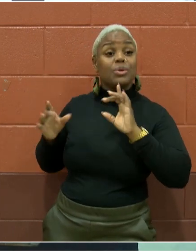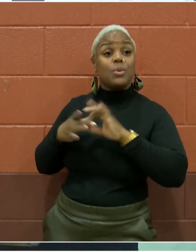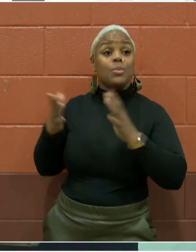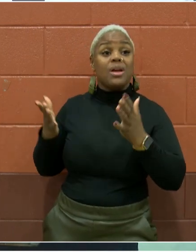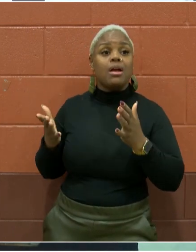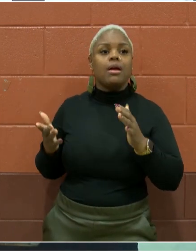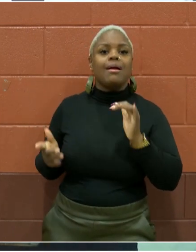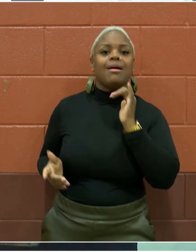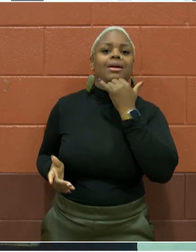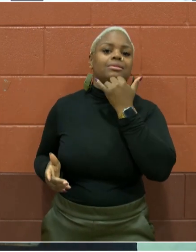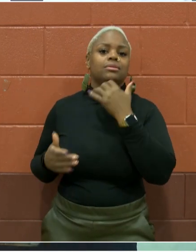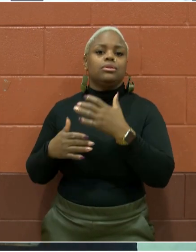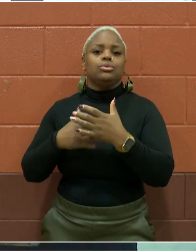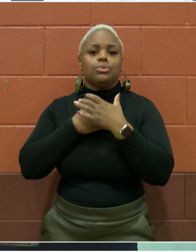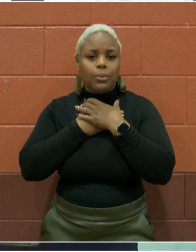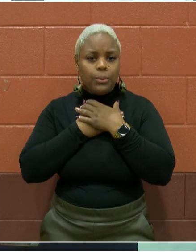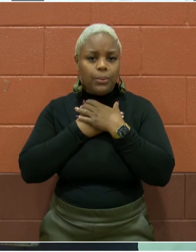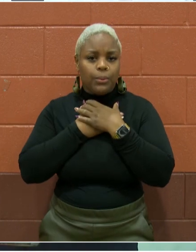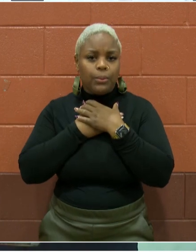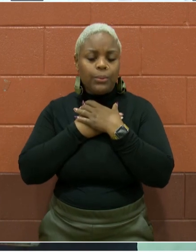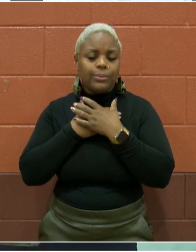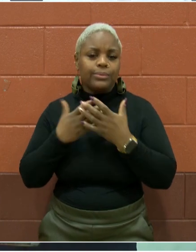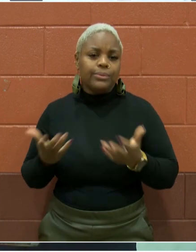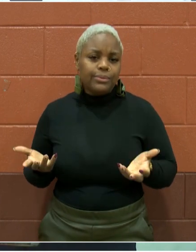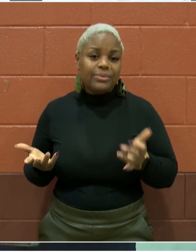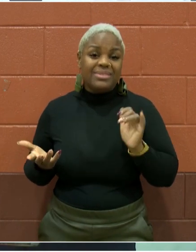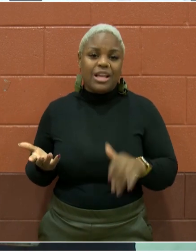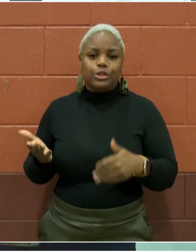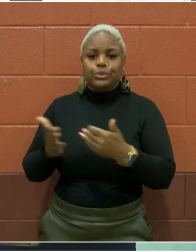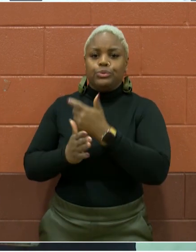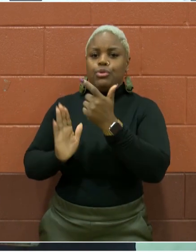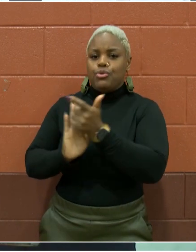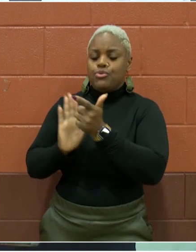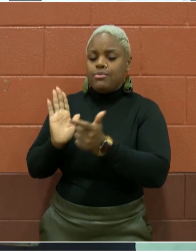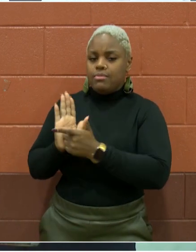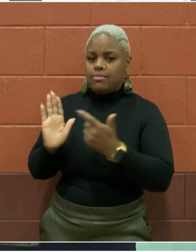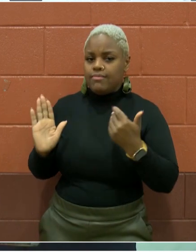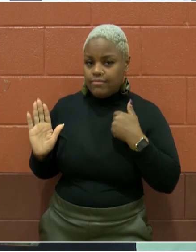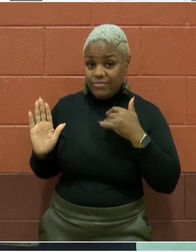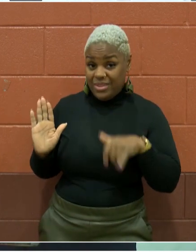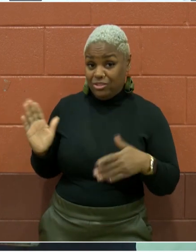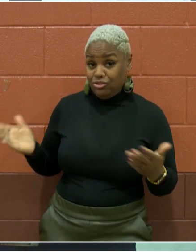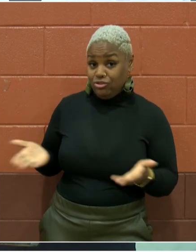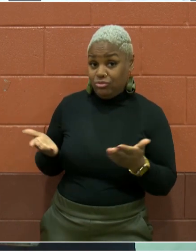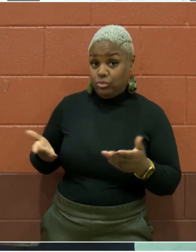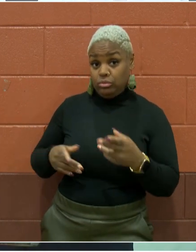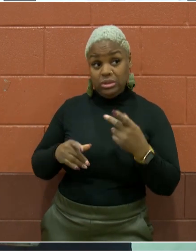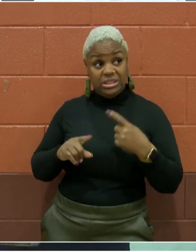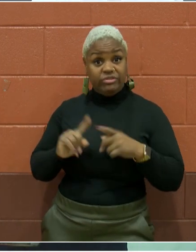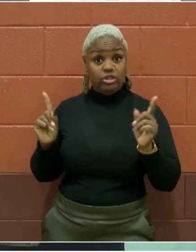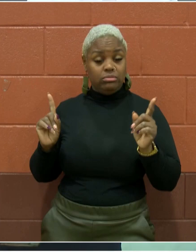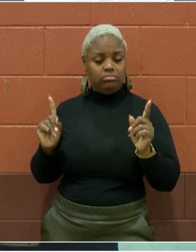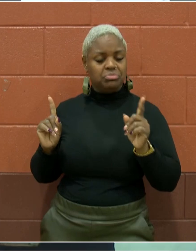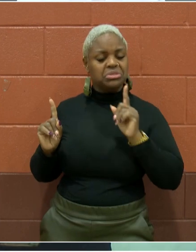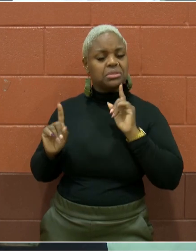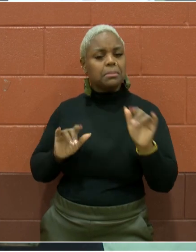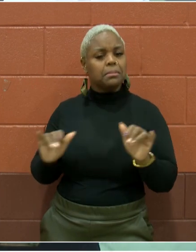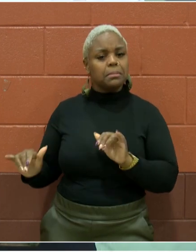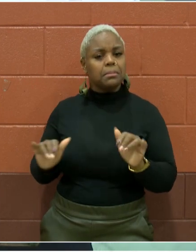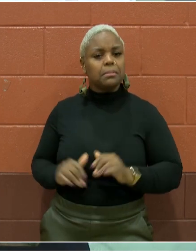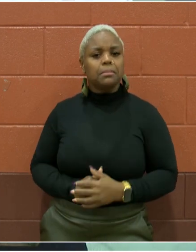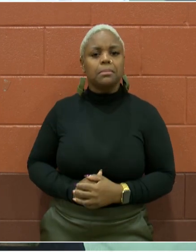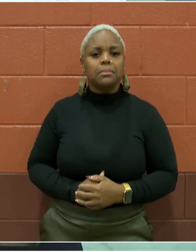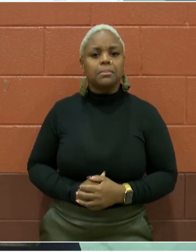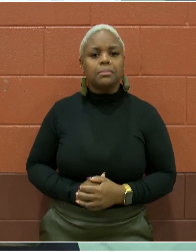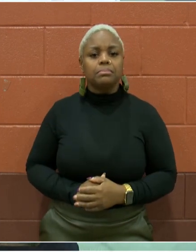Now legislation that's being proposed. In this case, it would not be any different. I think our officers know that when this will be actually a